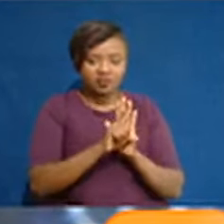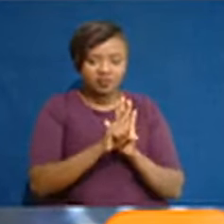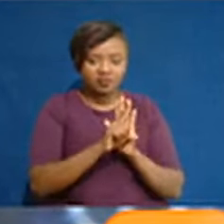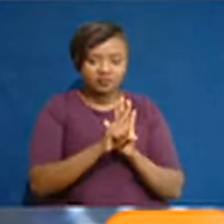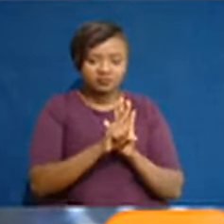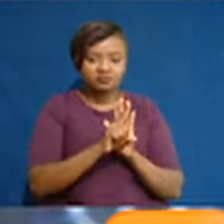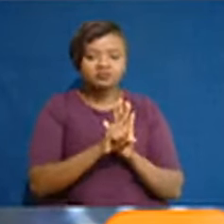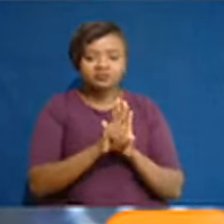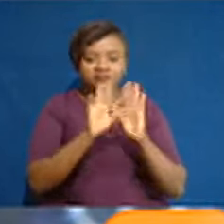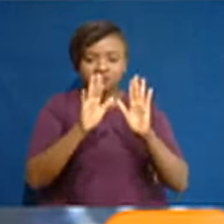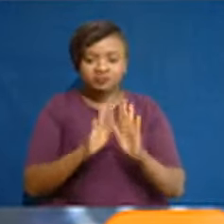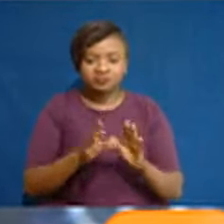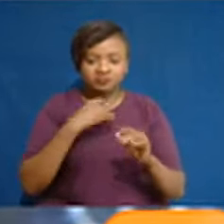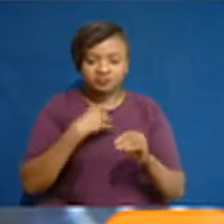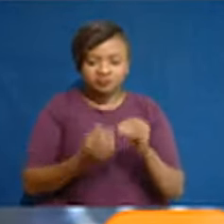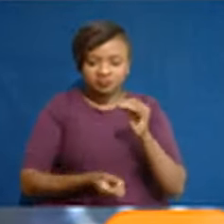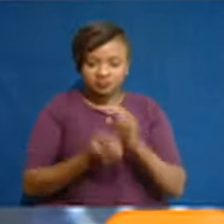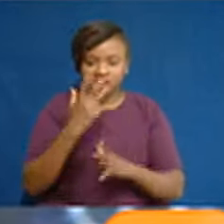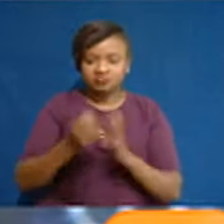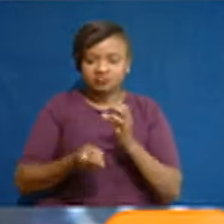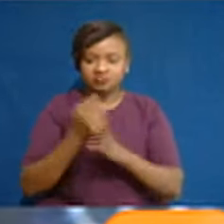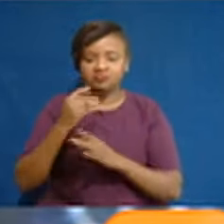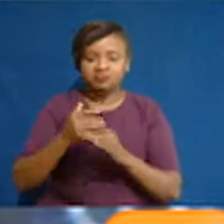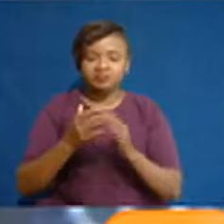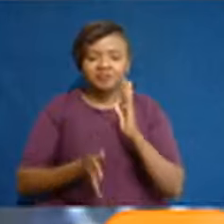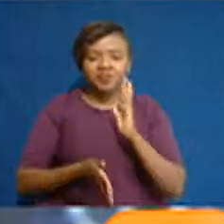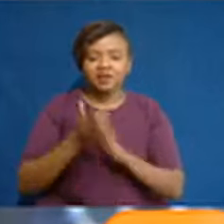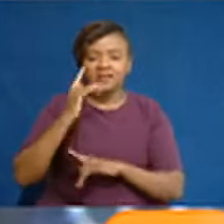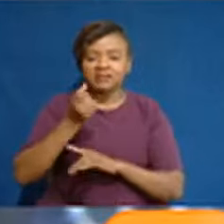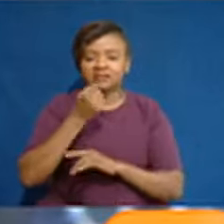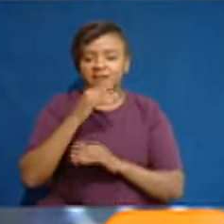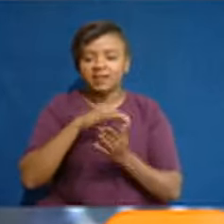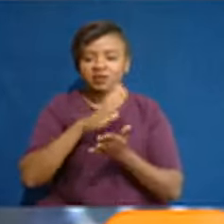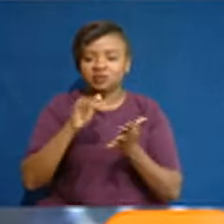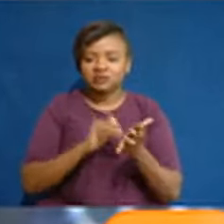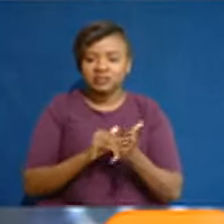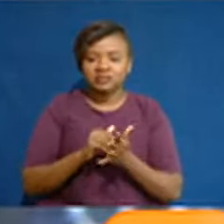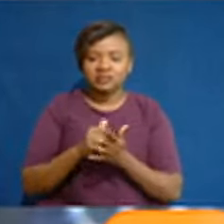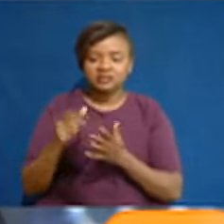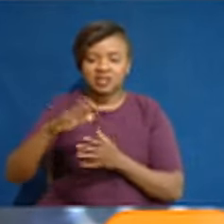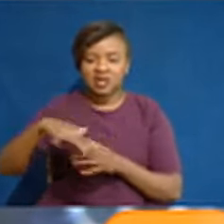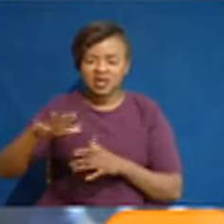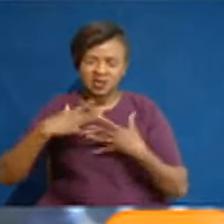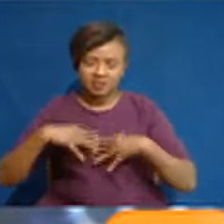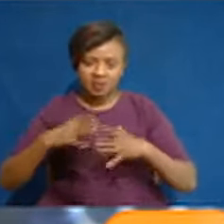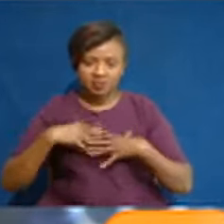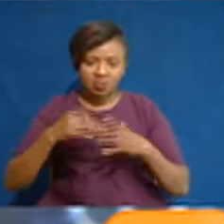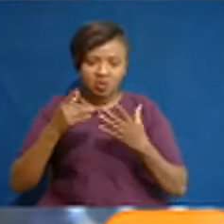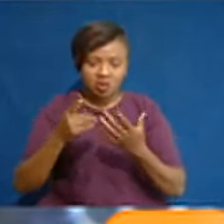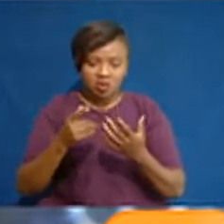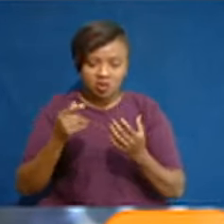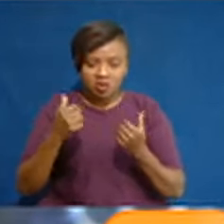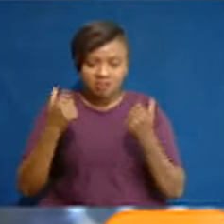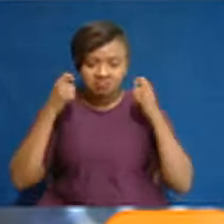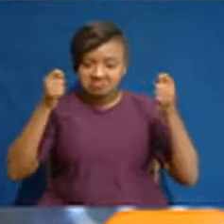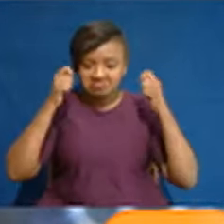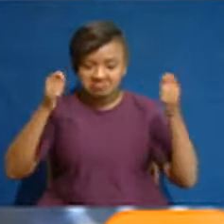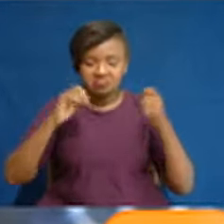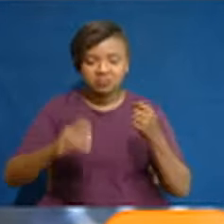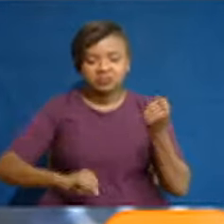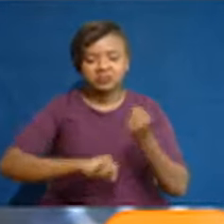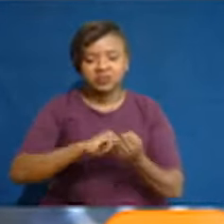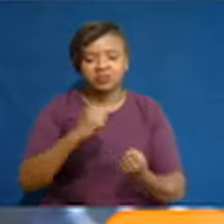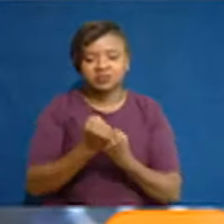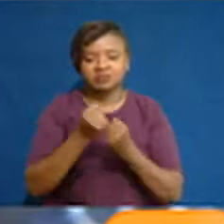up pop-up emergency medical centers in the cities and the towns where the protests are taking place and are providing emergency health care for the people that needed